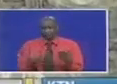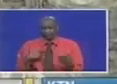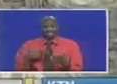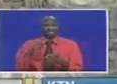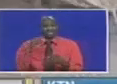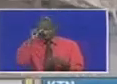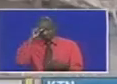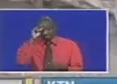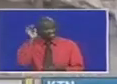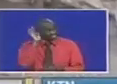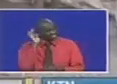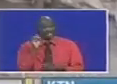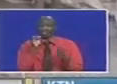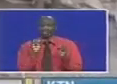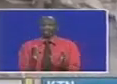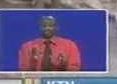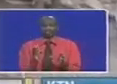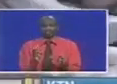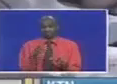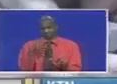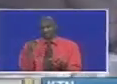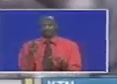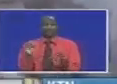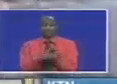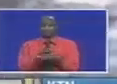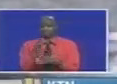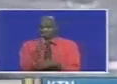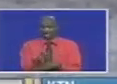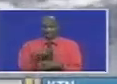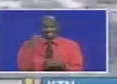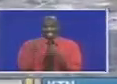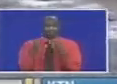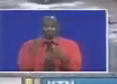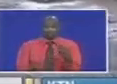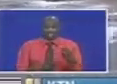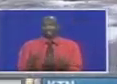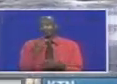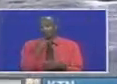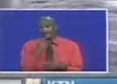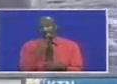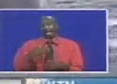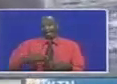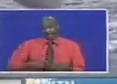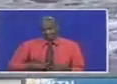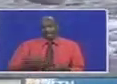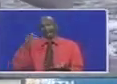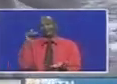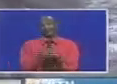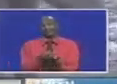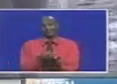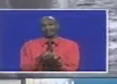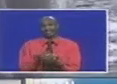by a government that was otherwise occupied. The end result that Turkana is facing hunger once more, and